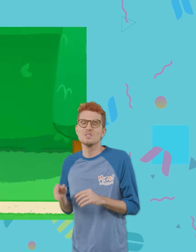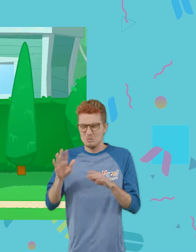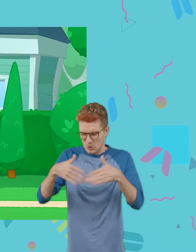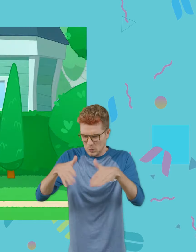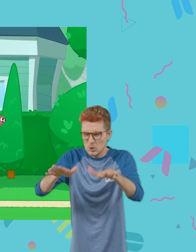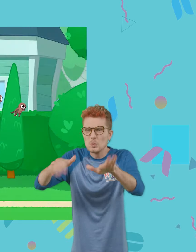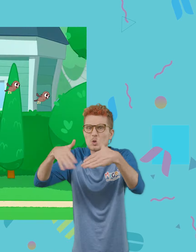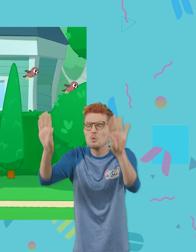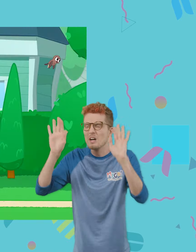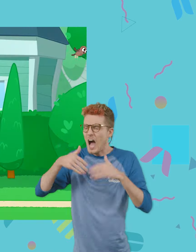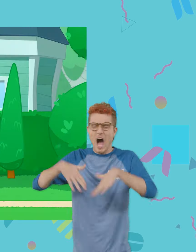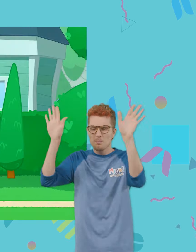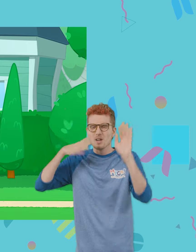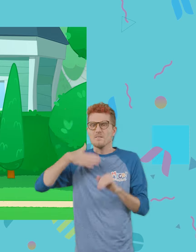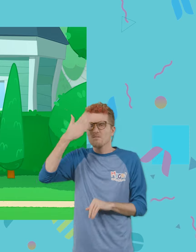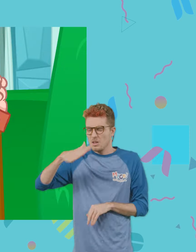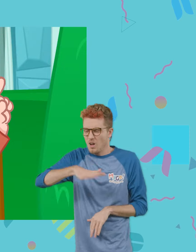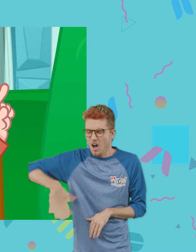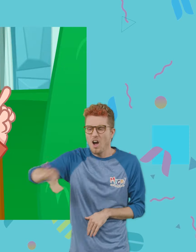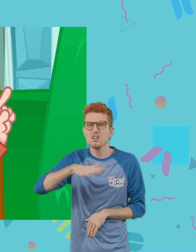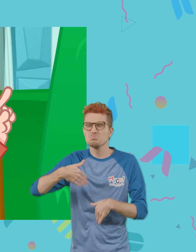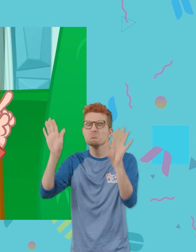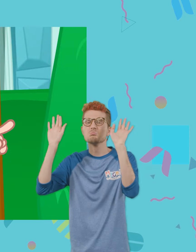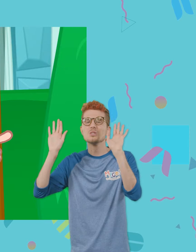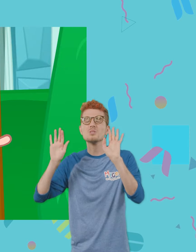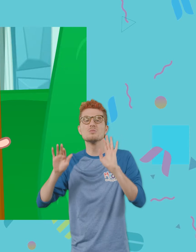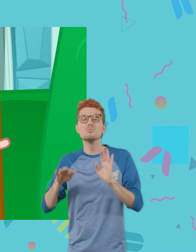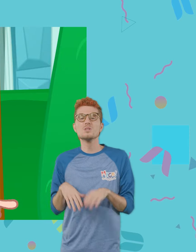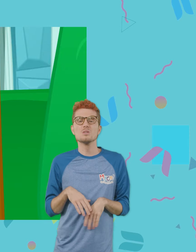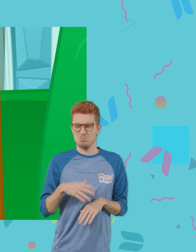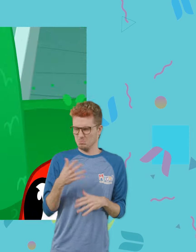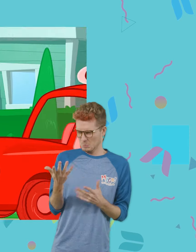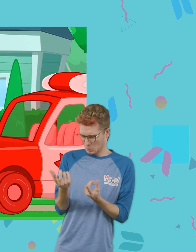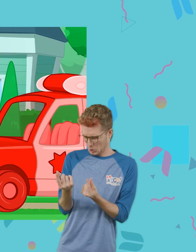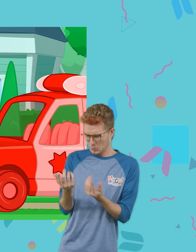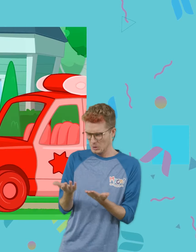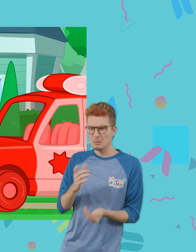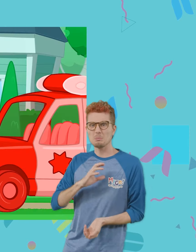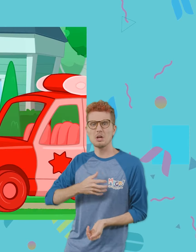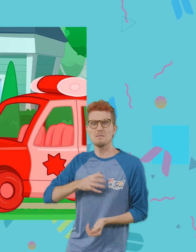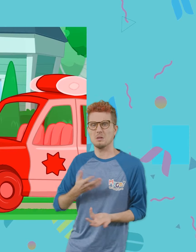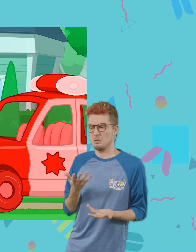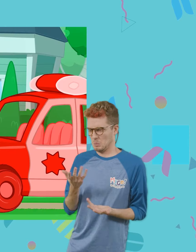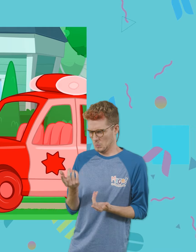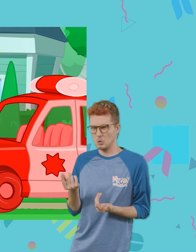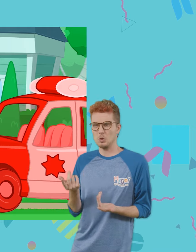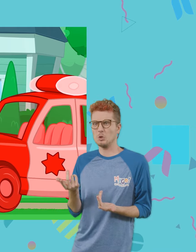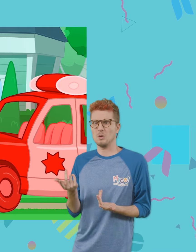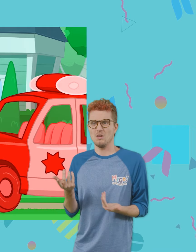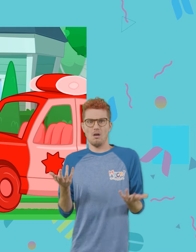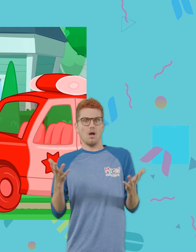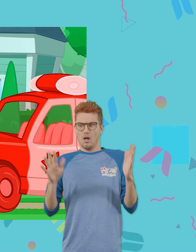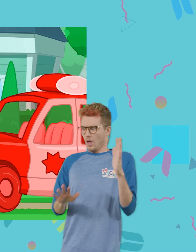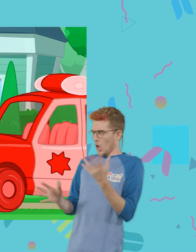Shoo! Shoo, I say! Get out of my front yard! What are you doing here, Morphle? What